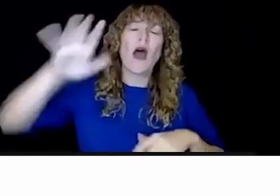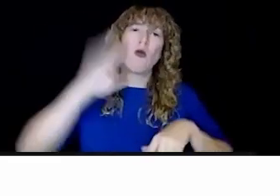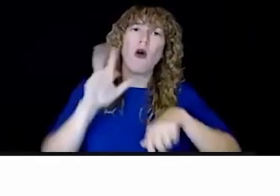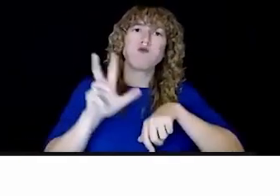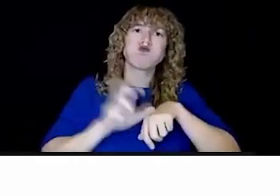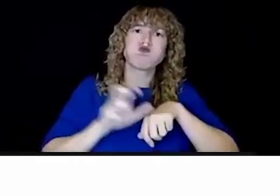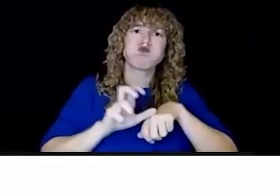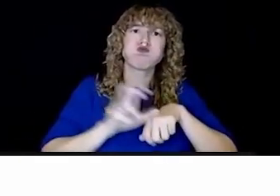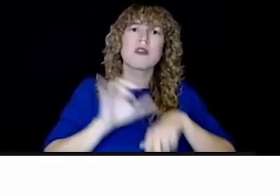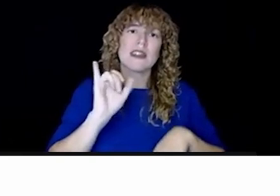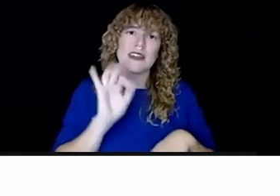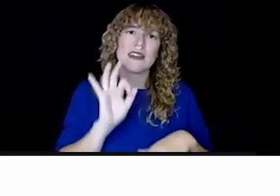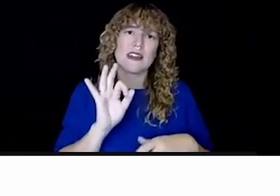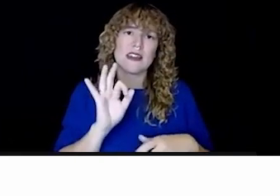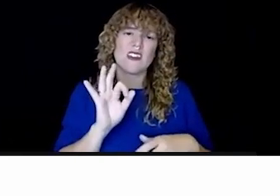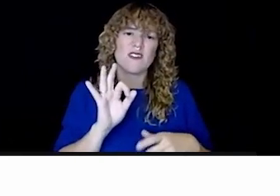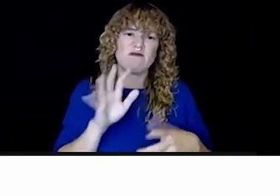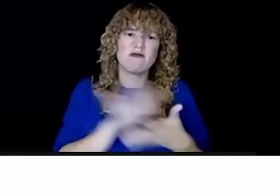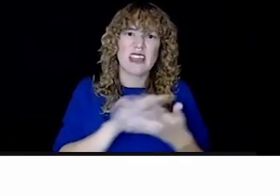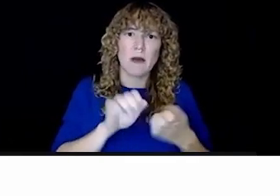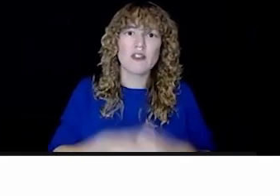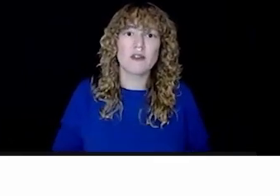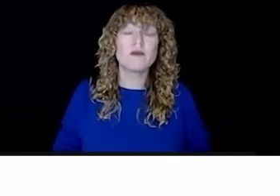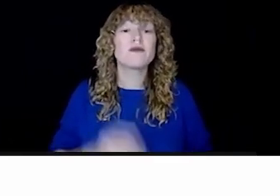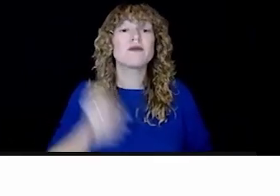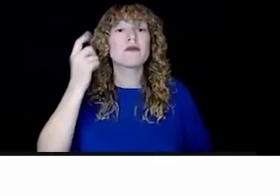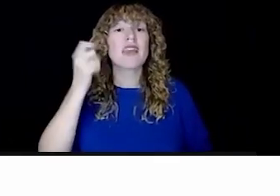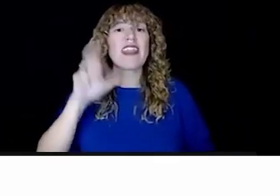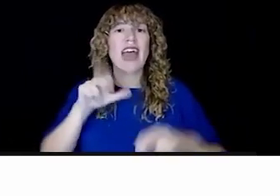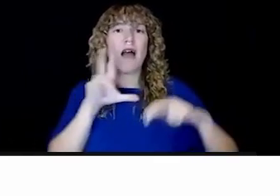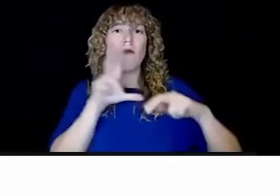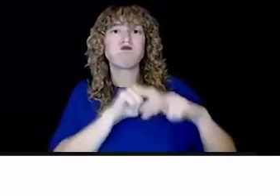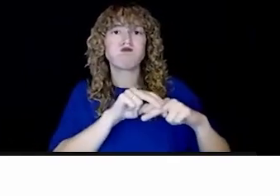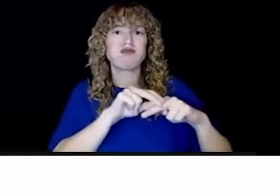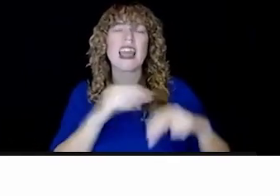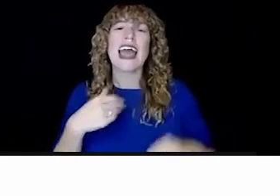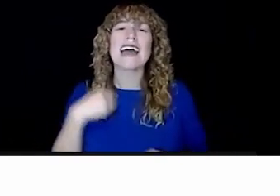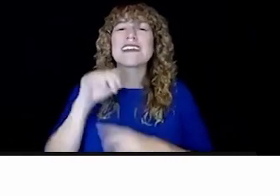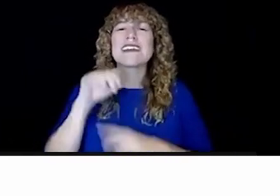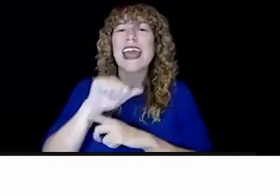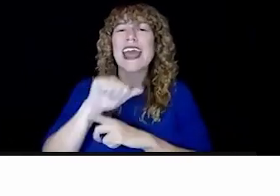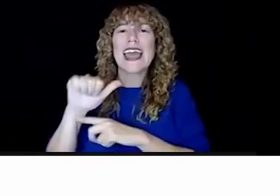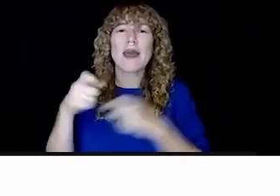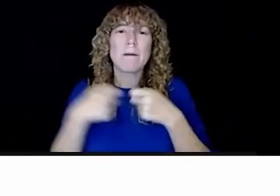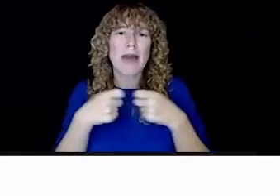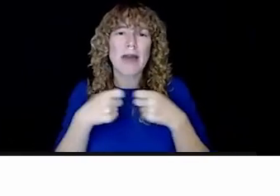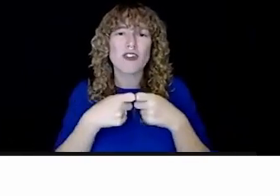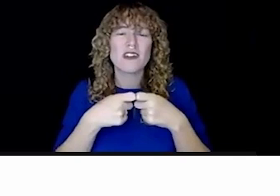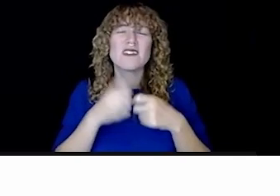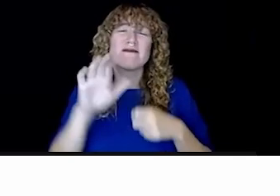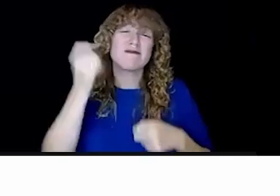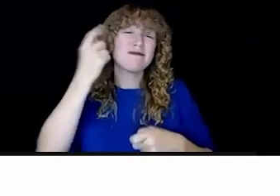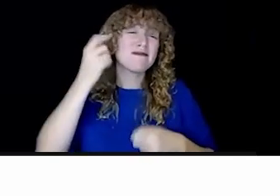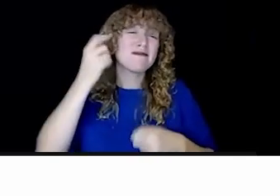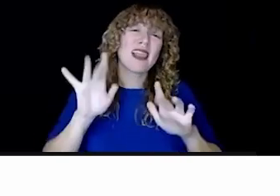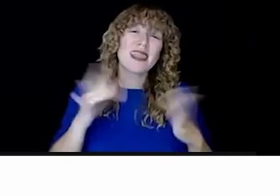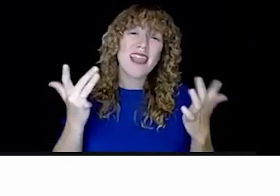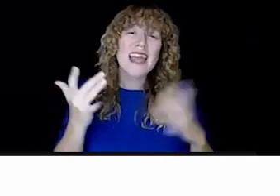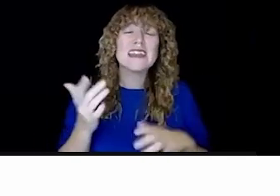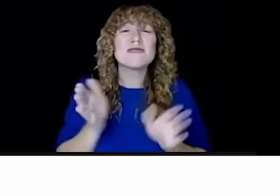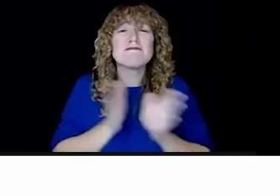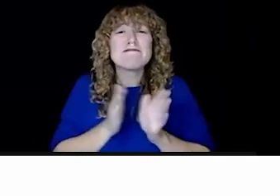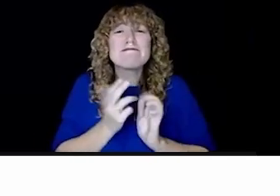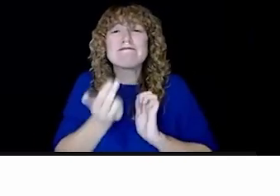batteries and will be securely fastened to the mobility device with zip ties. They're designed to be lightweight, compact, and